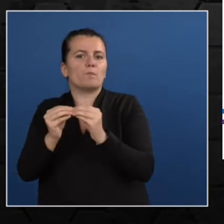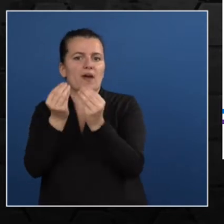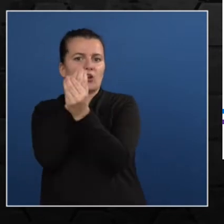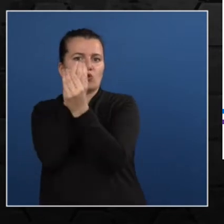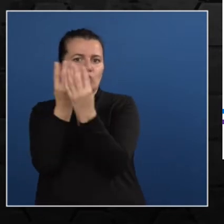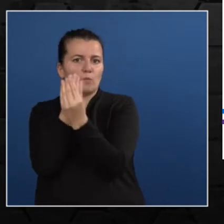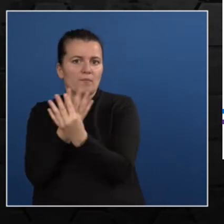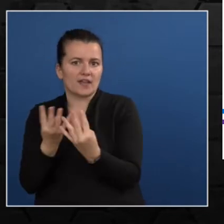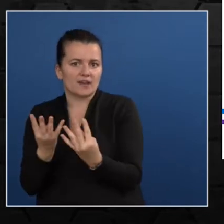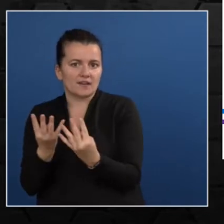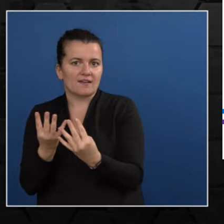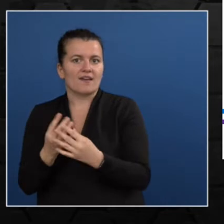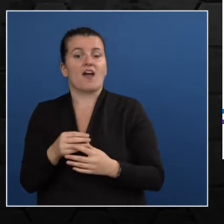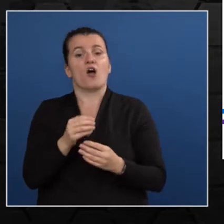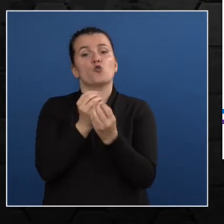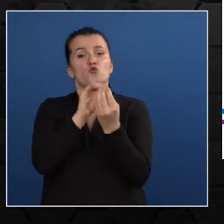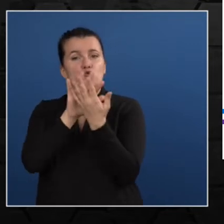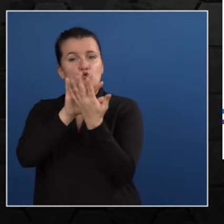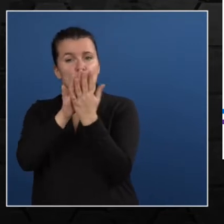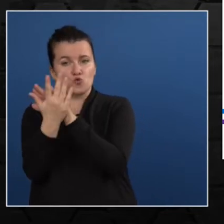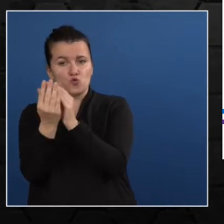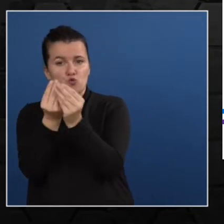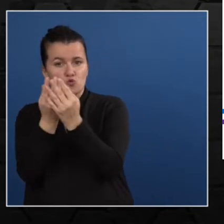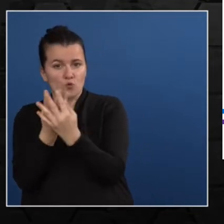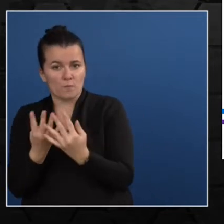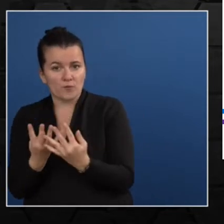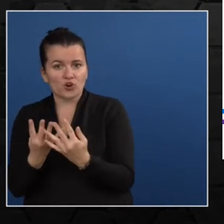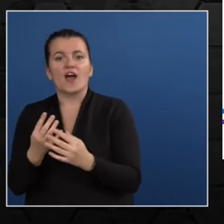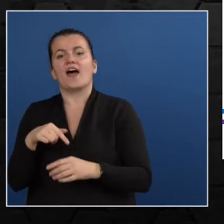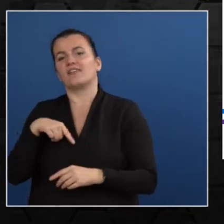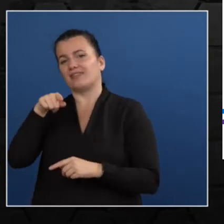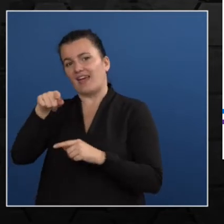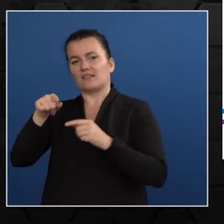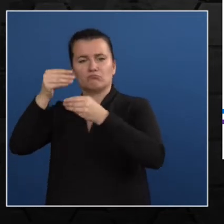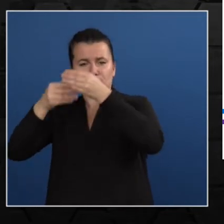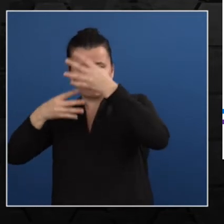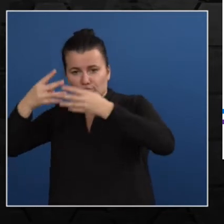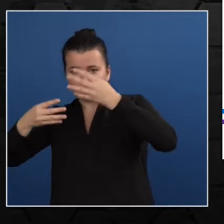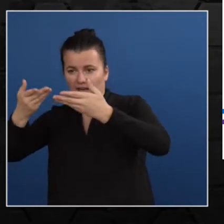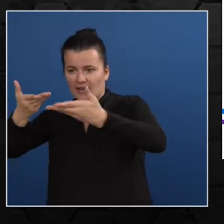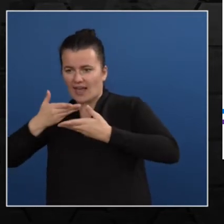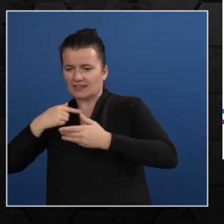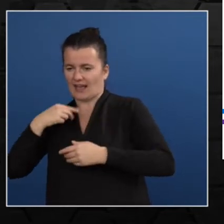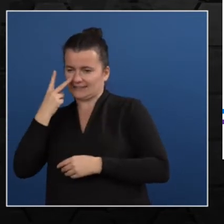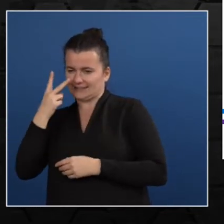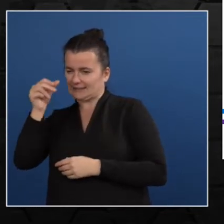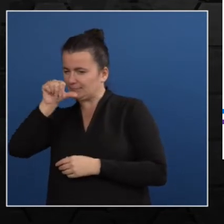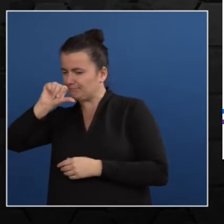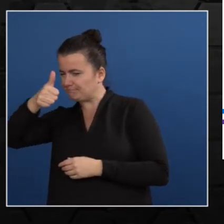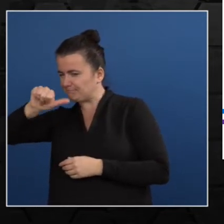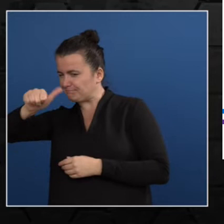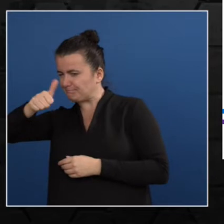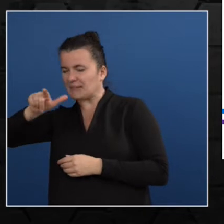multiple techniques, and then you have to evaluate your model. And if uh, the model is not performing correctly, you can go back to